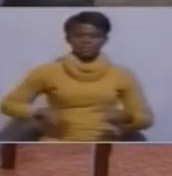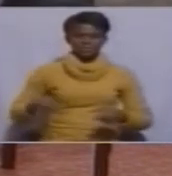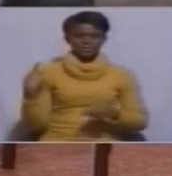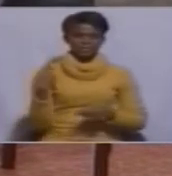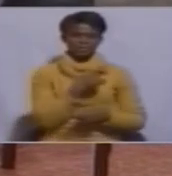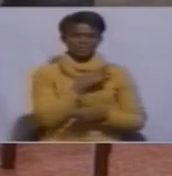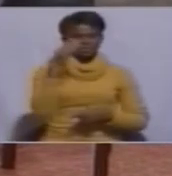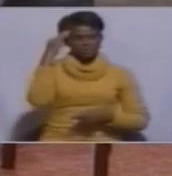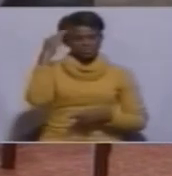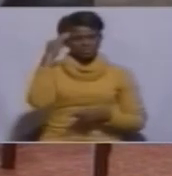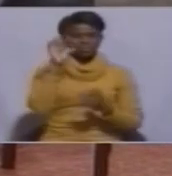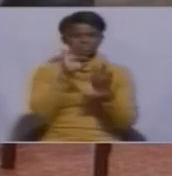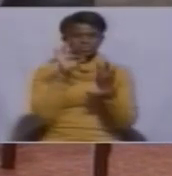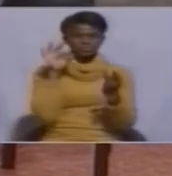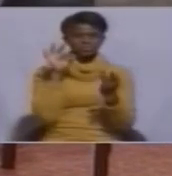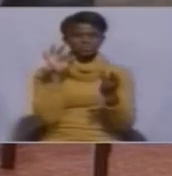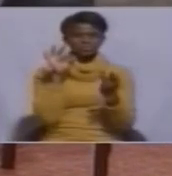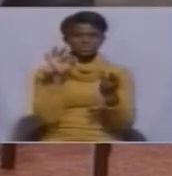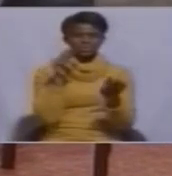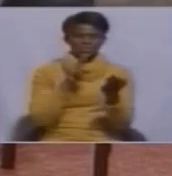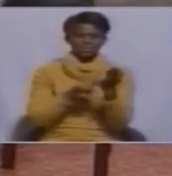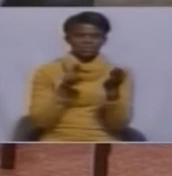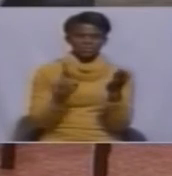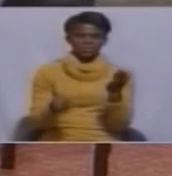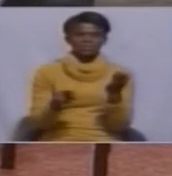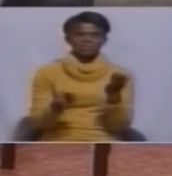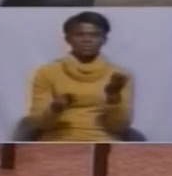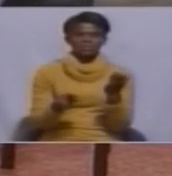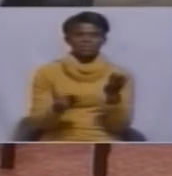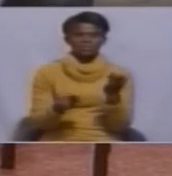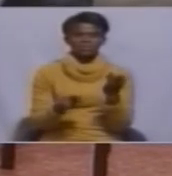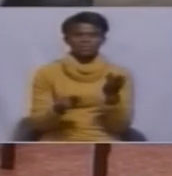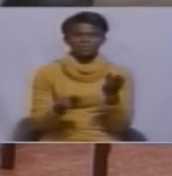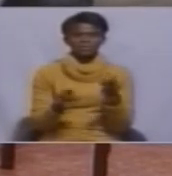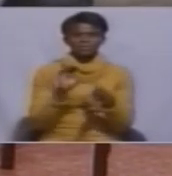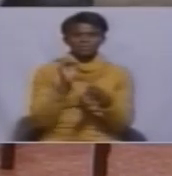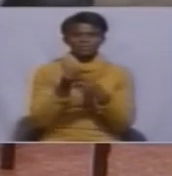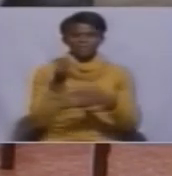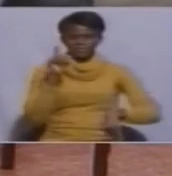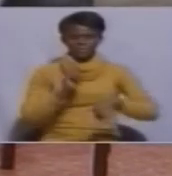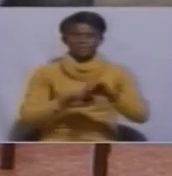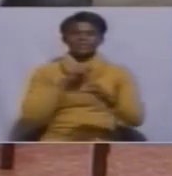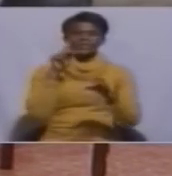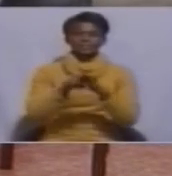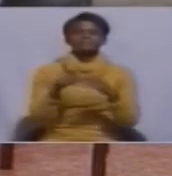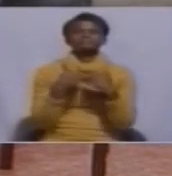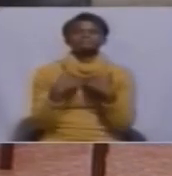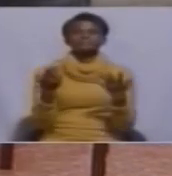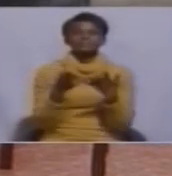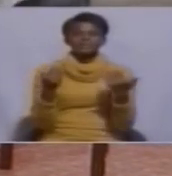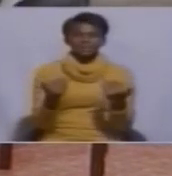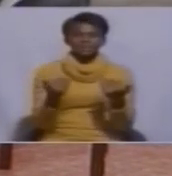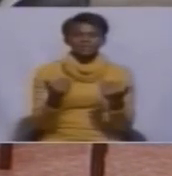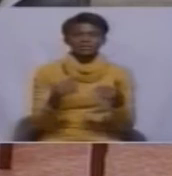that if they choose to resign, then, or they're expelled, then they won't participate in that particular one. So